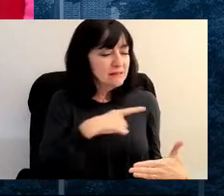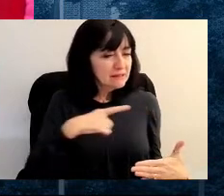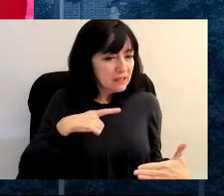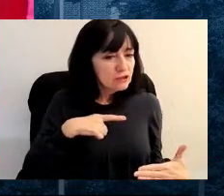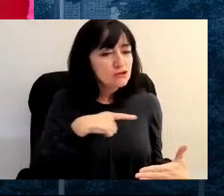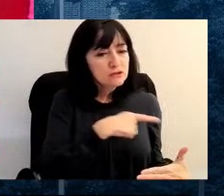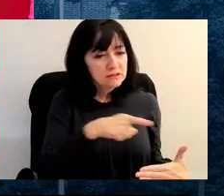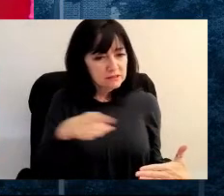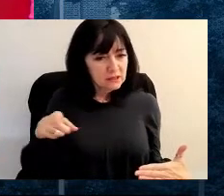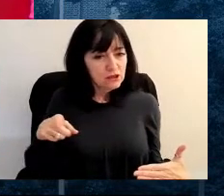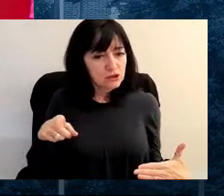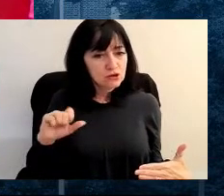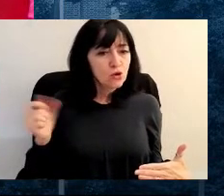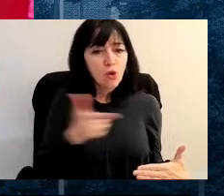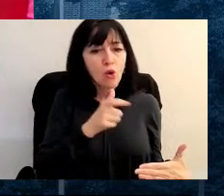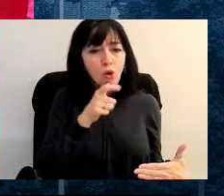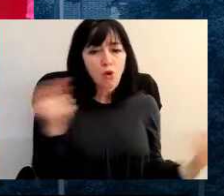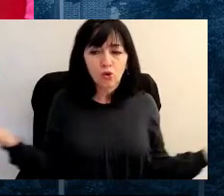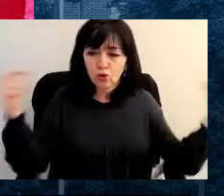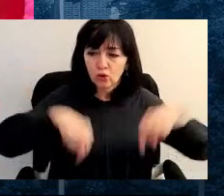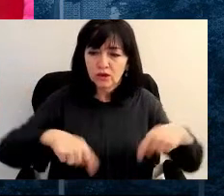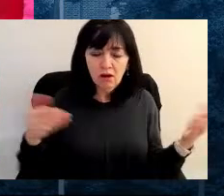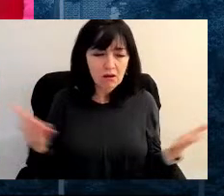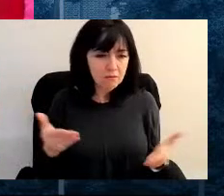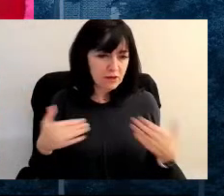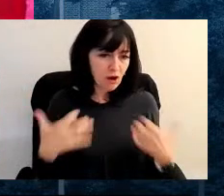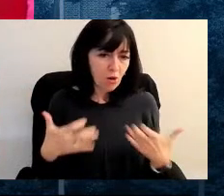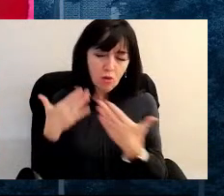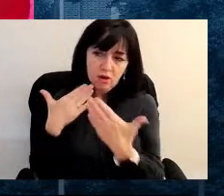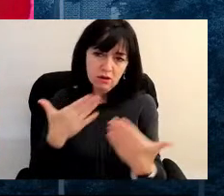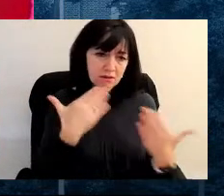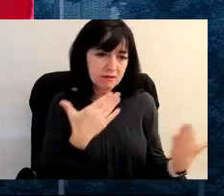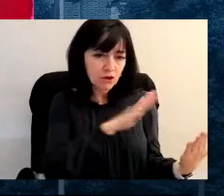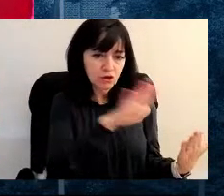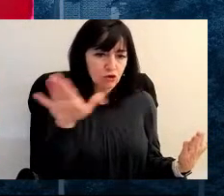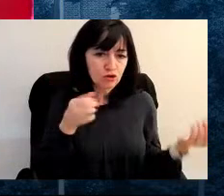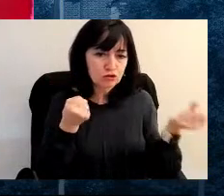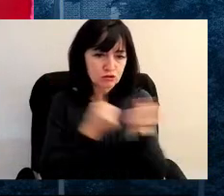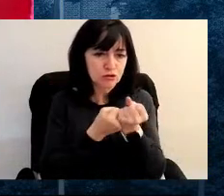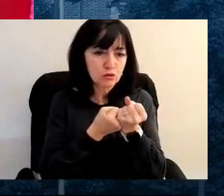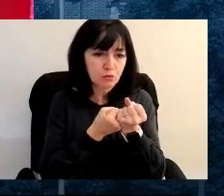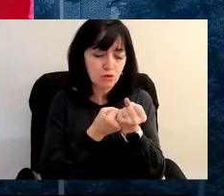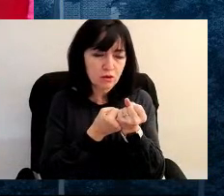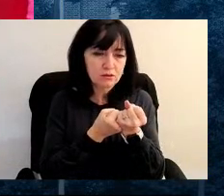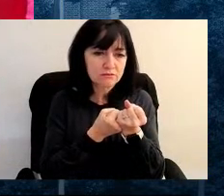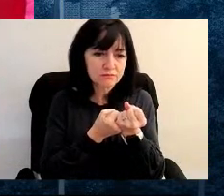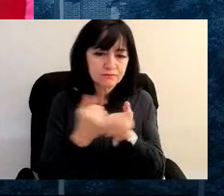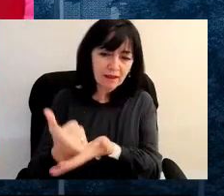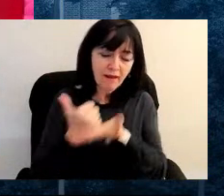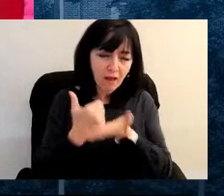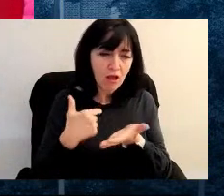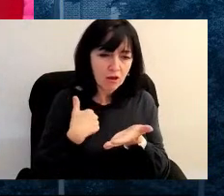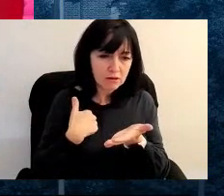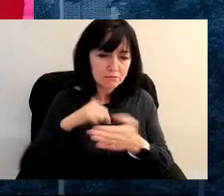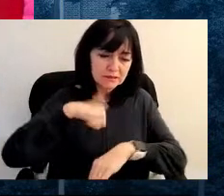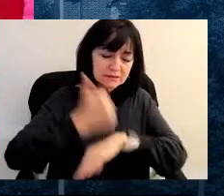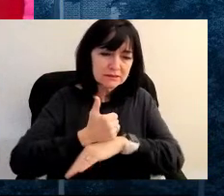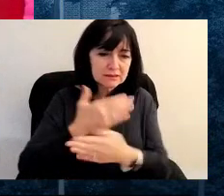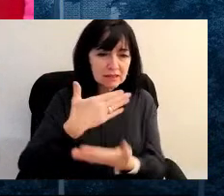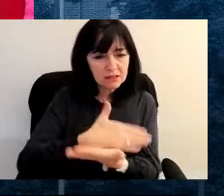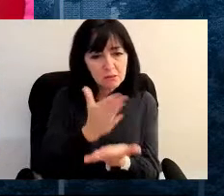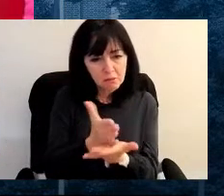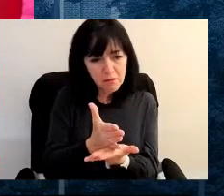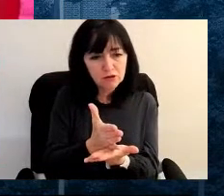well, for being here and for your support in our budget in this next initiative. And now I'd like to turn things over to